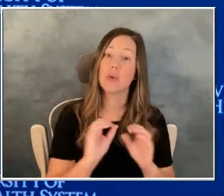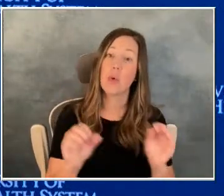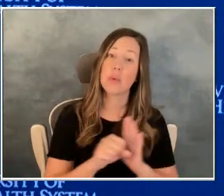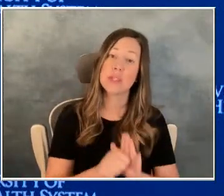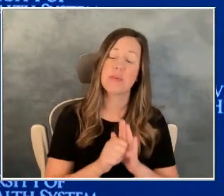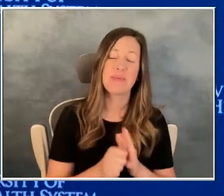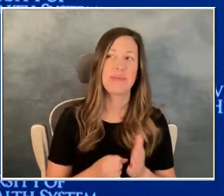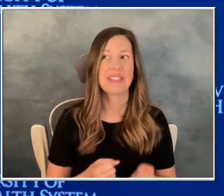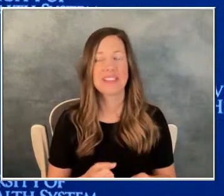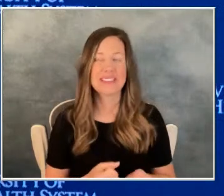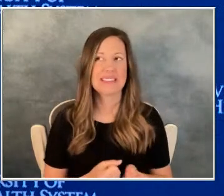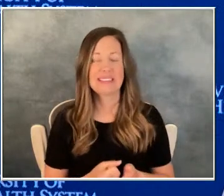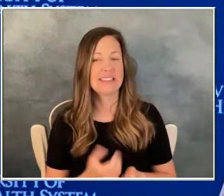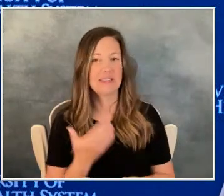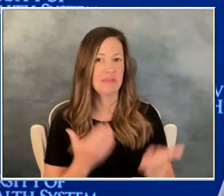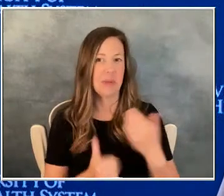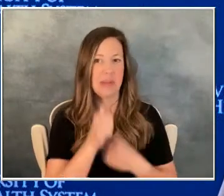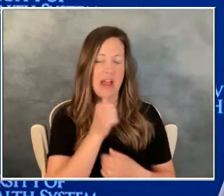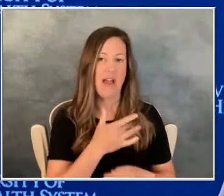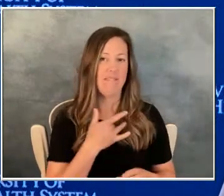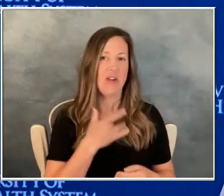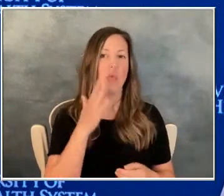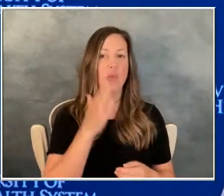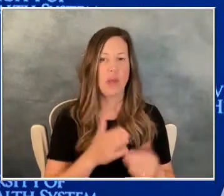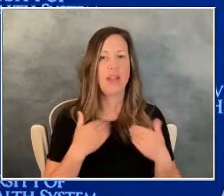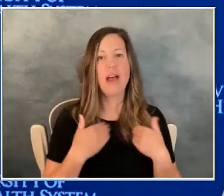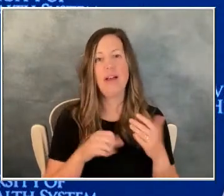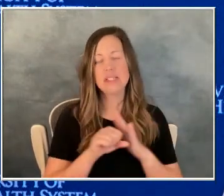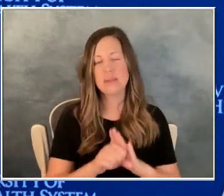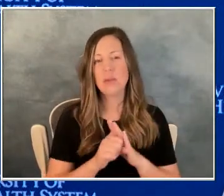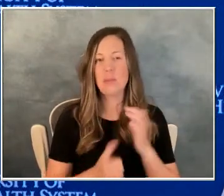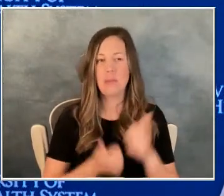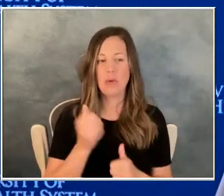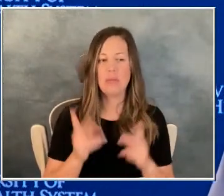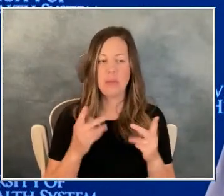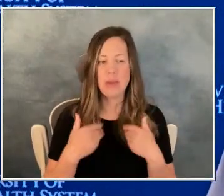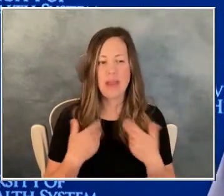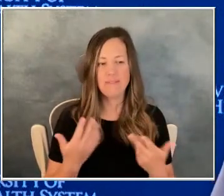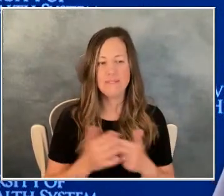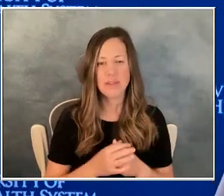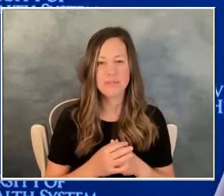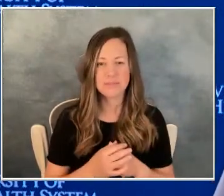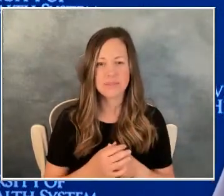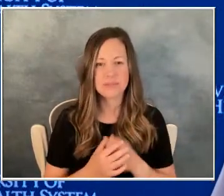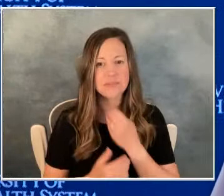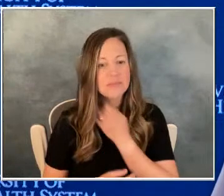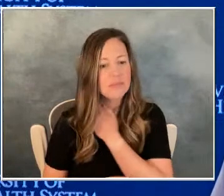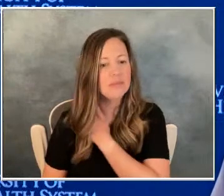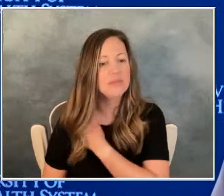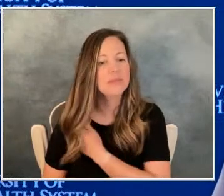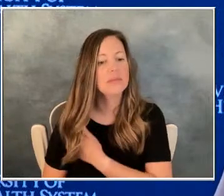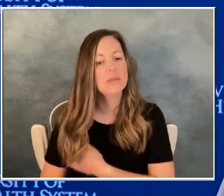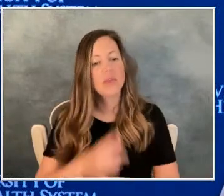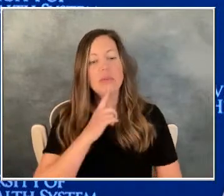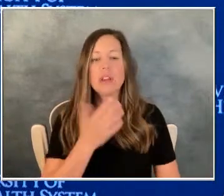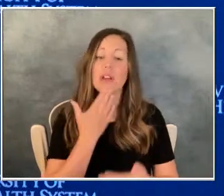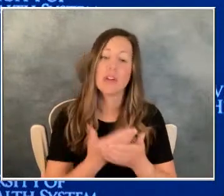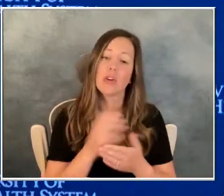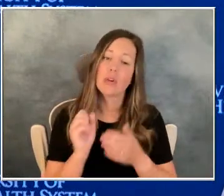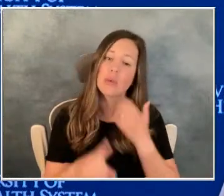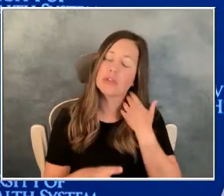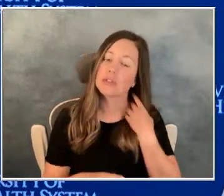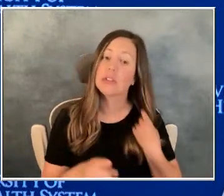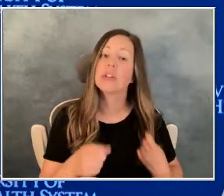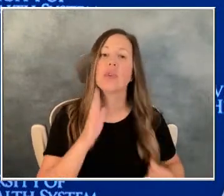I don't believe you're going to have people who are just walking around with it. And so that is a very good question. You will be